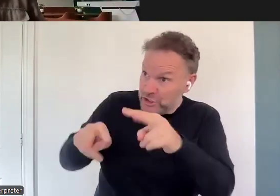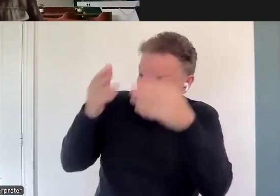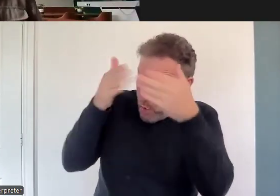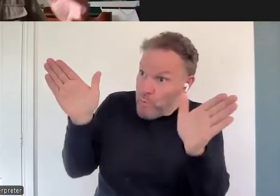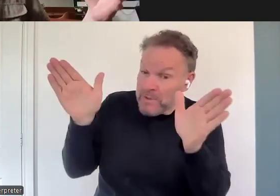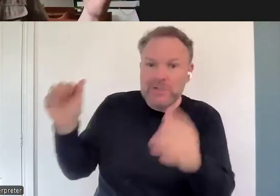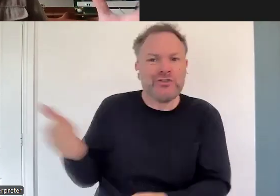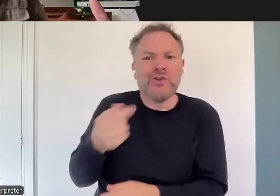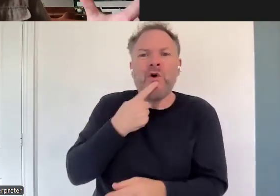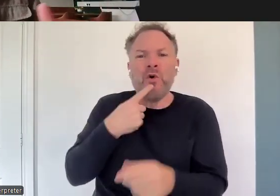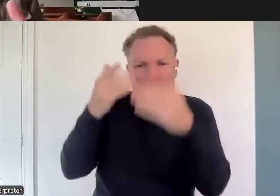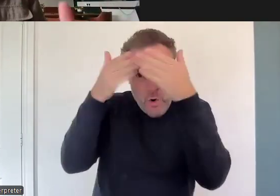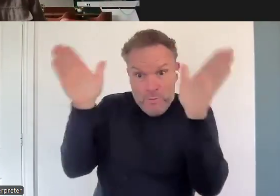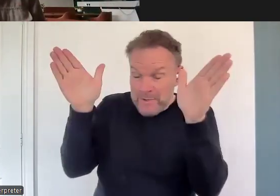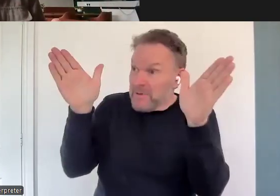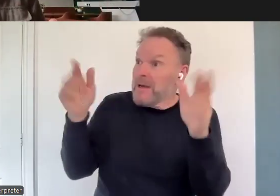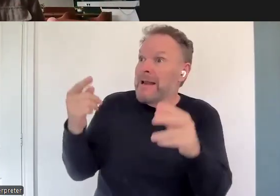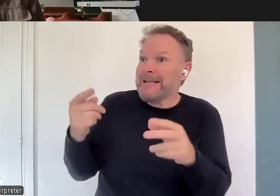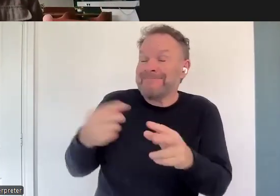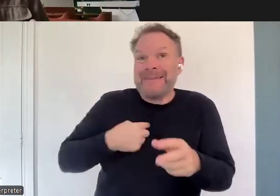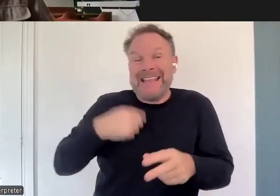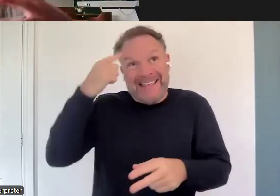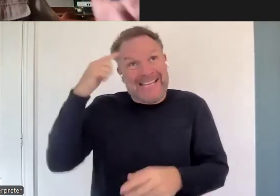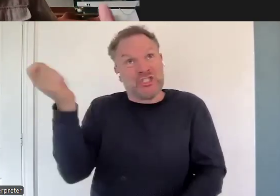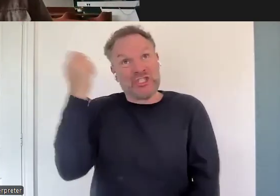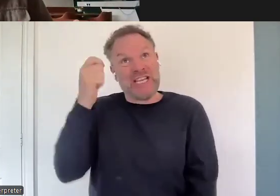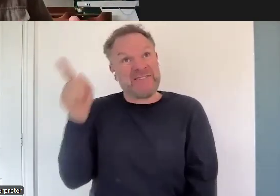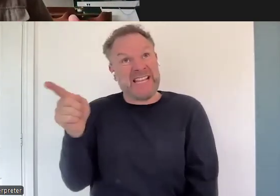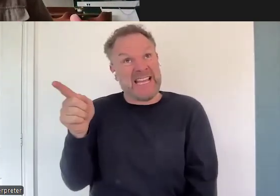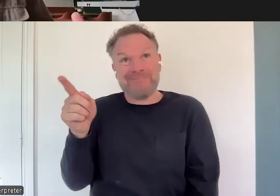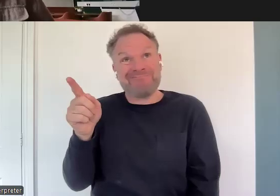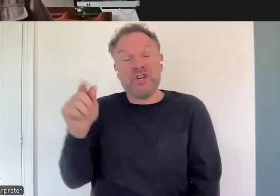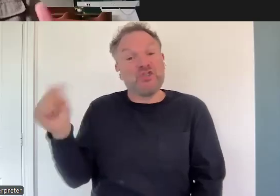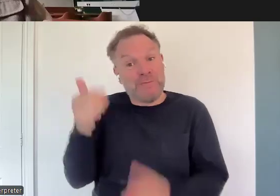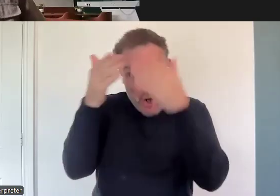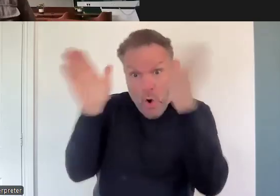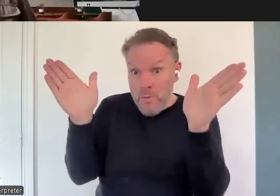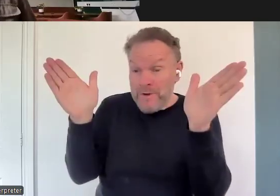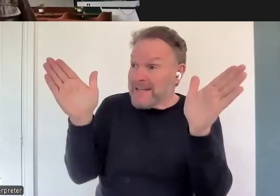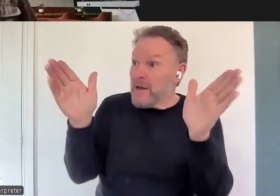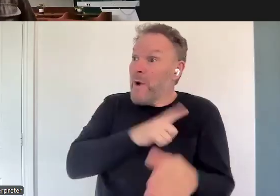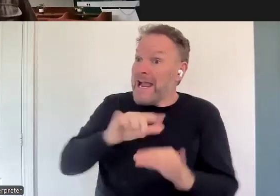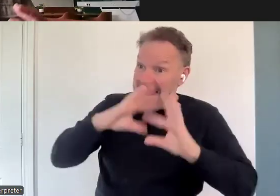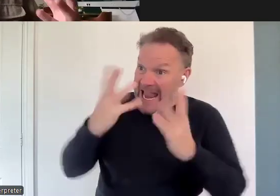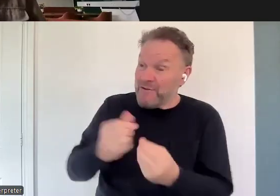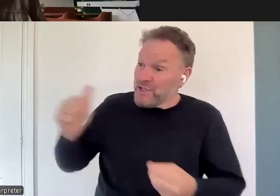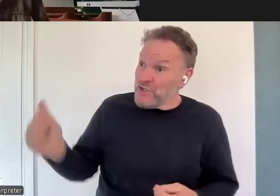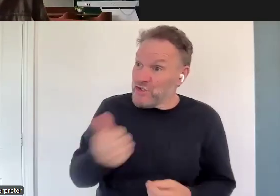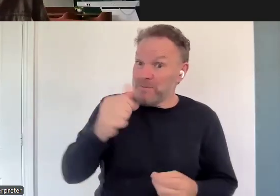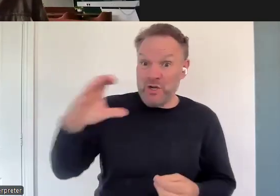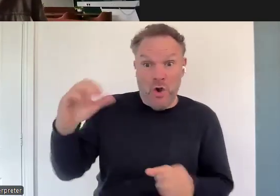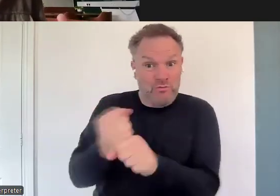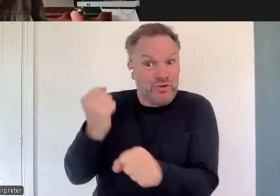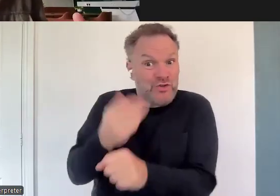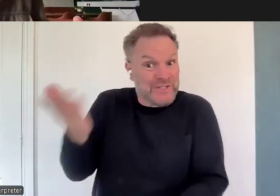open mind as to what success even looks like, because all of these things should be co-produced. A